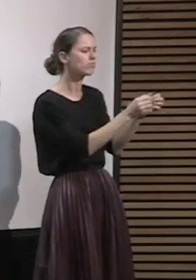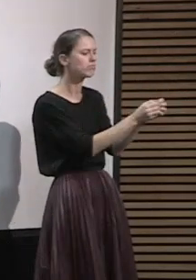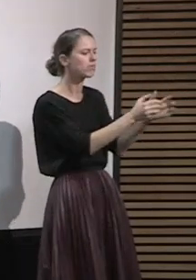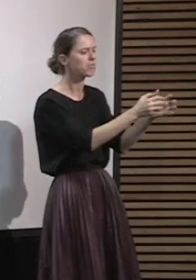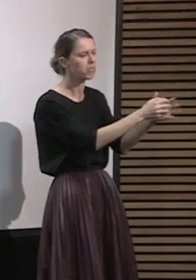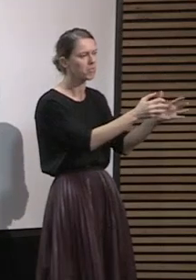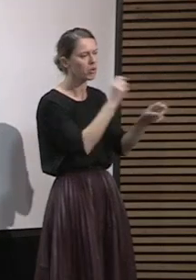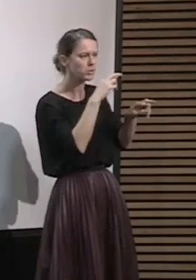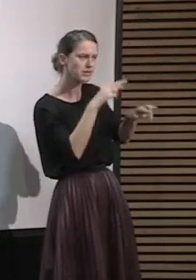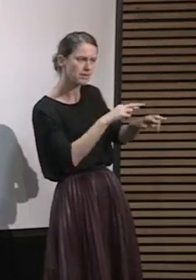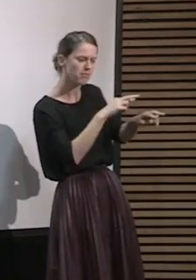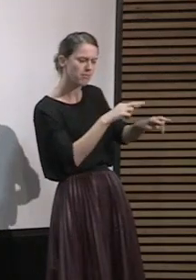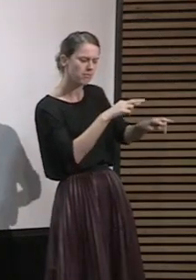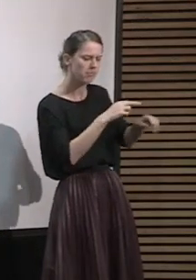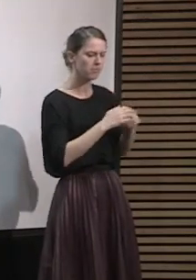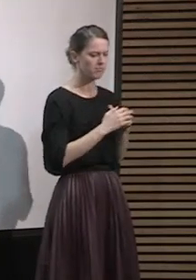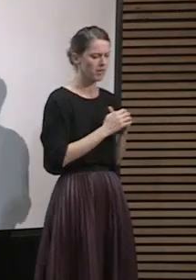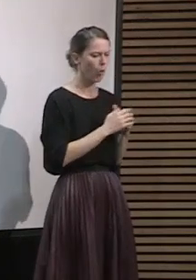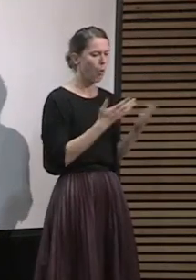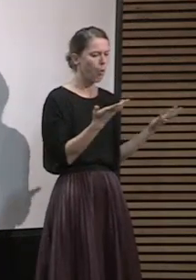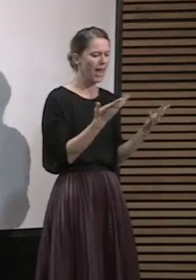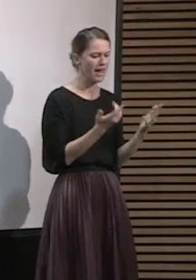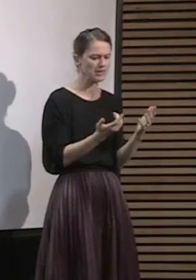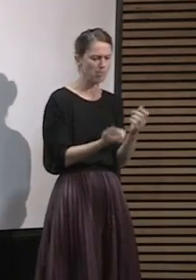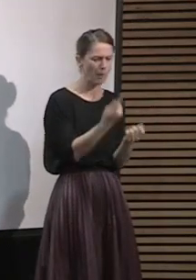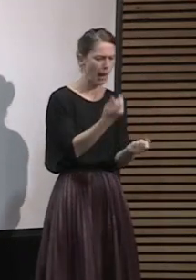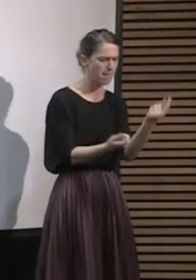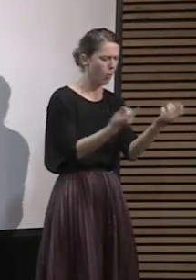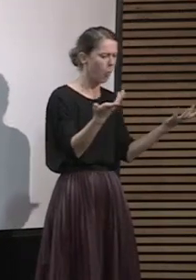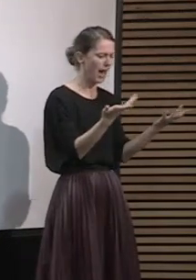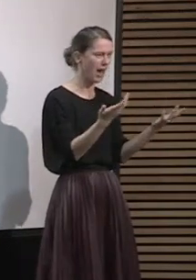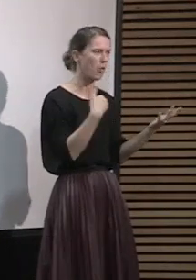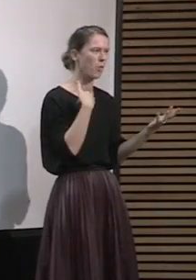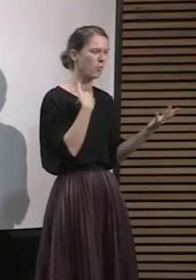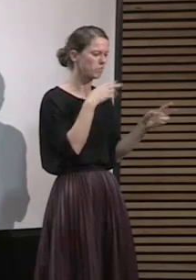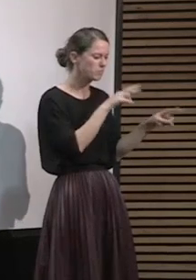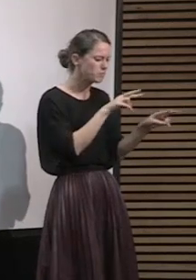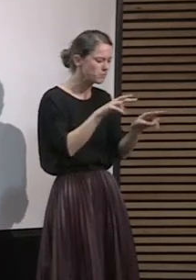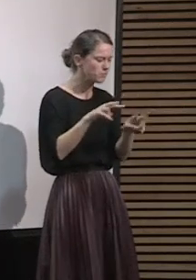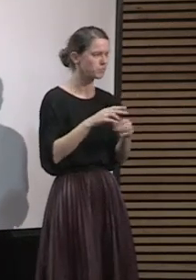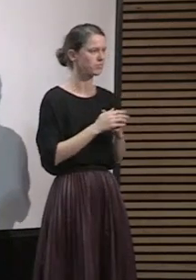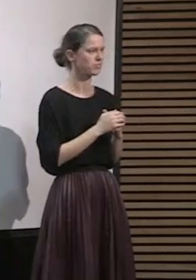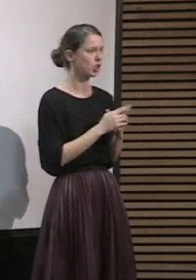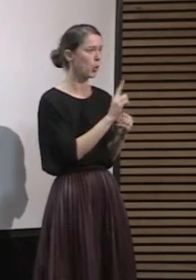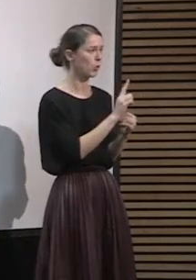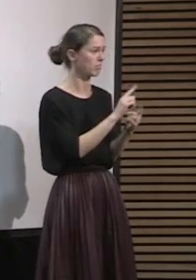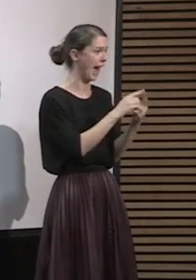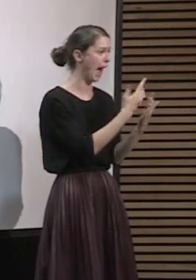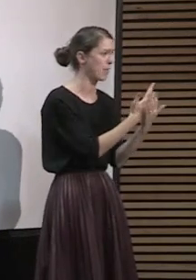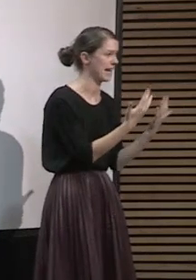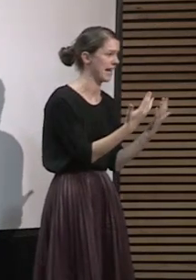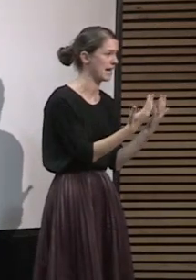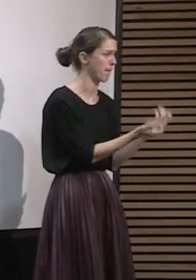and the sort of settings they are occurring in. So partly it's about the number, and also whether there